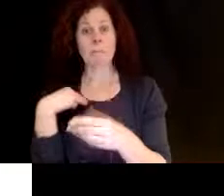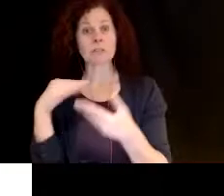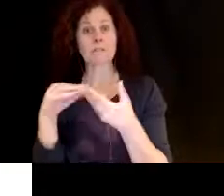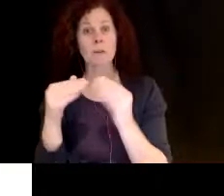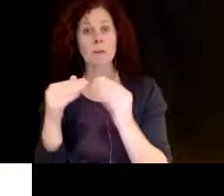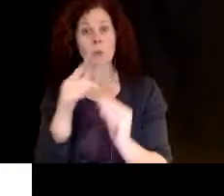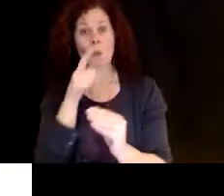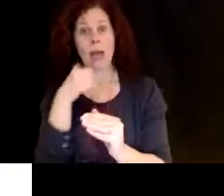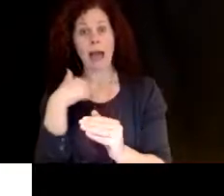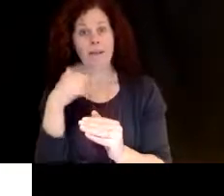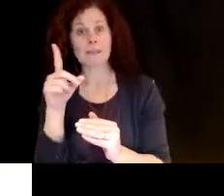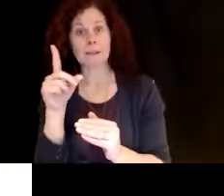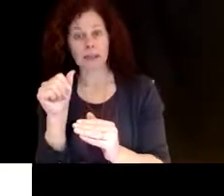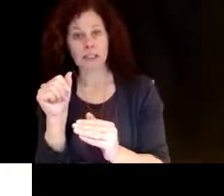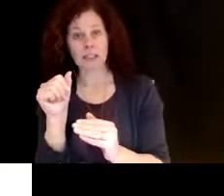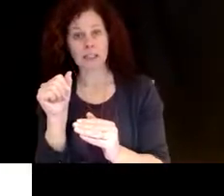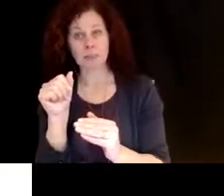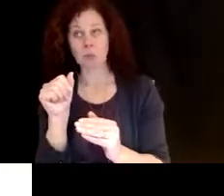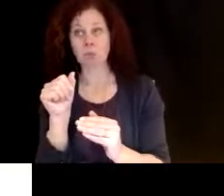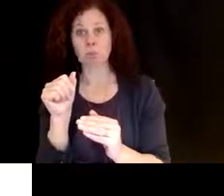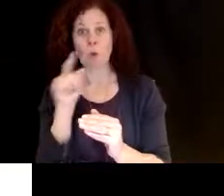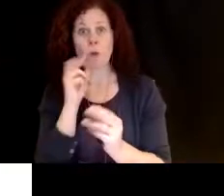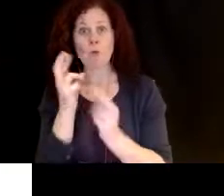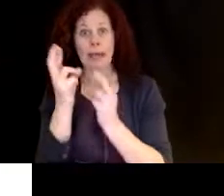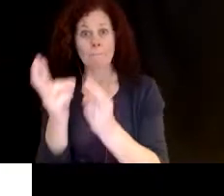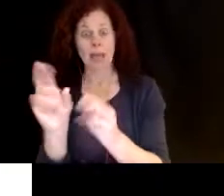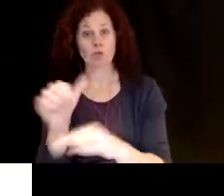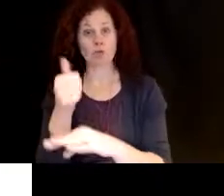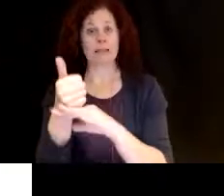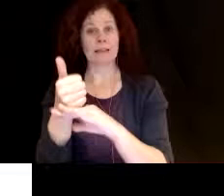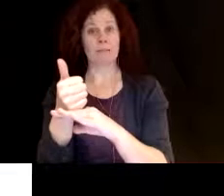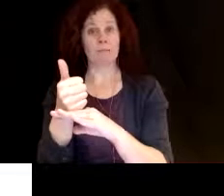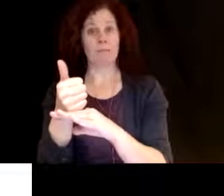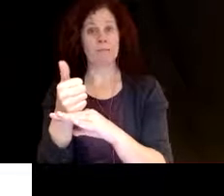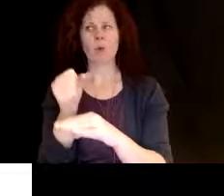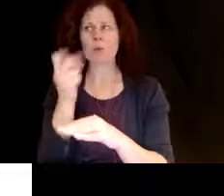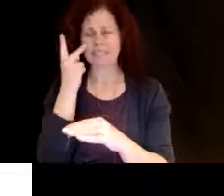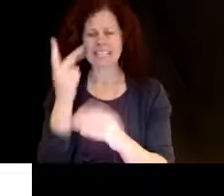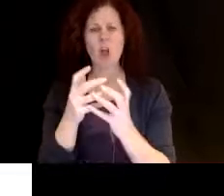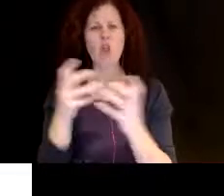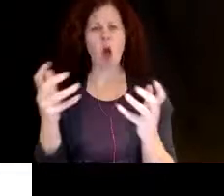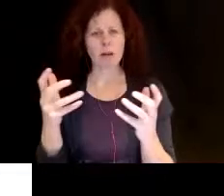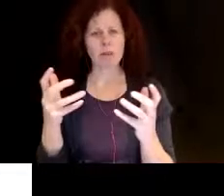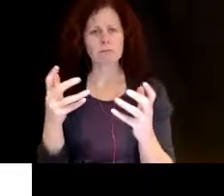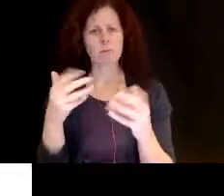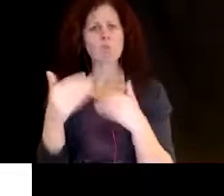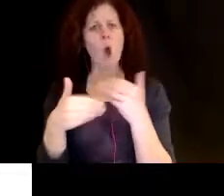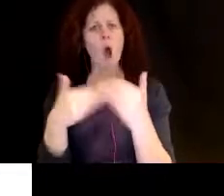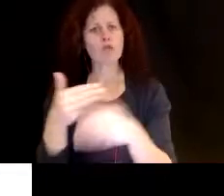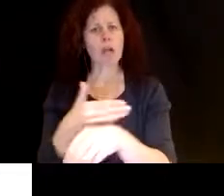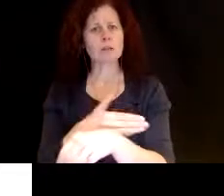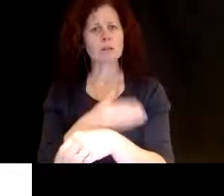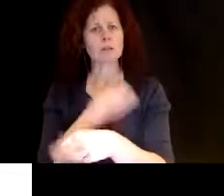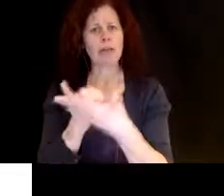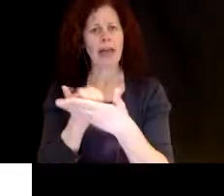We've seen a lot of progress in that particular issue, but we also do see,